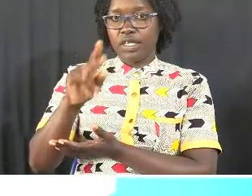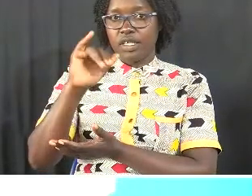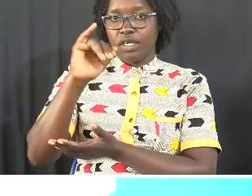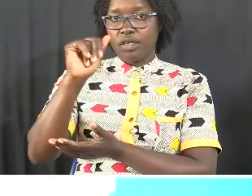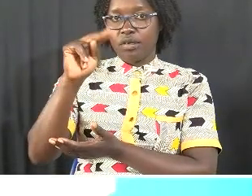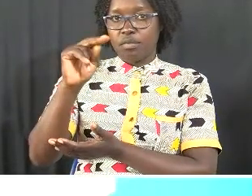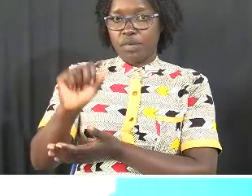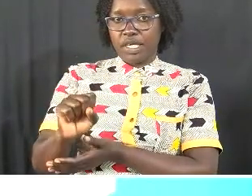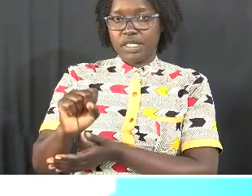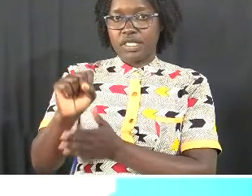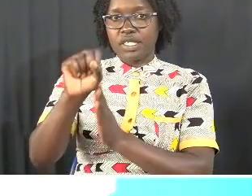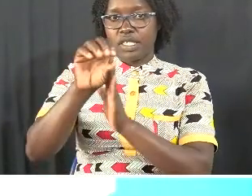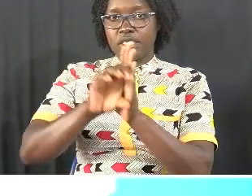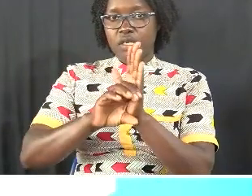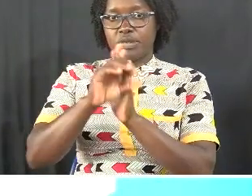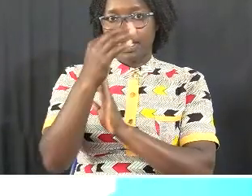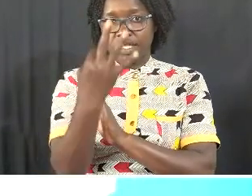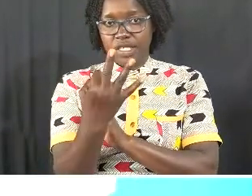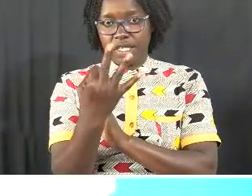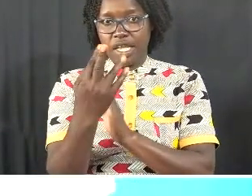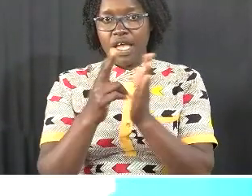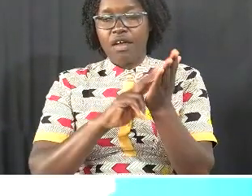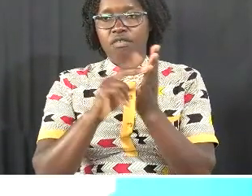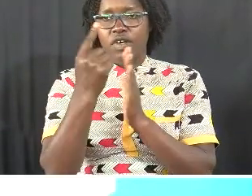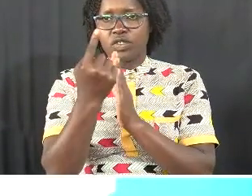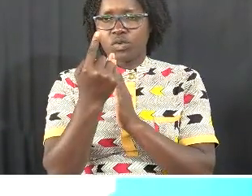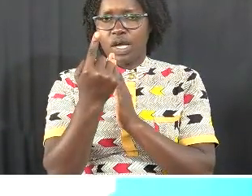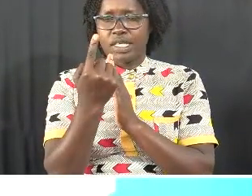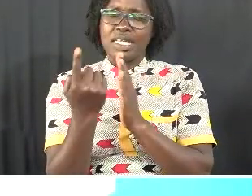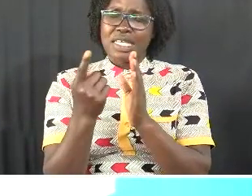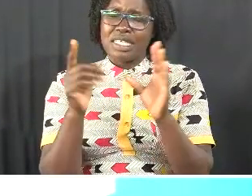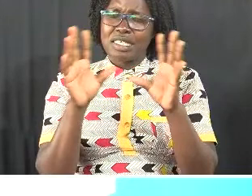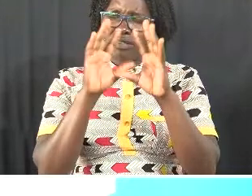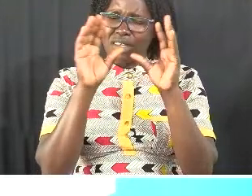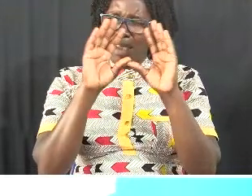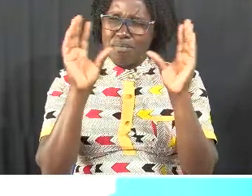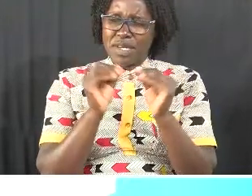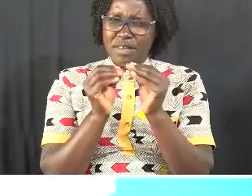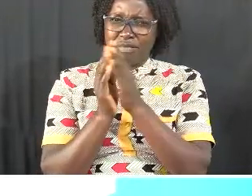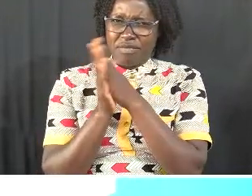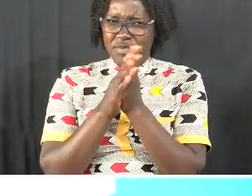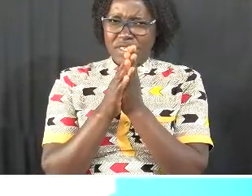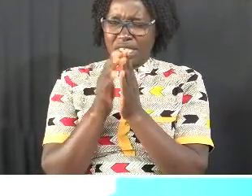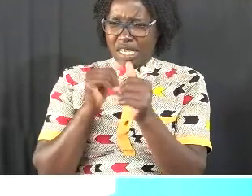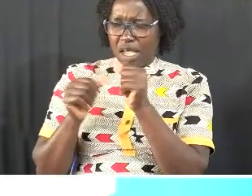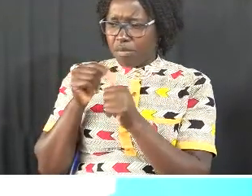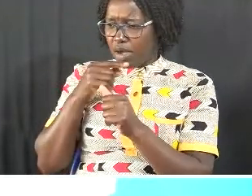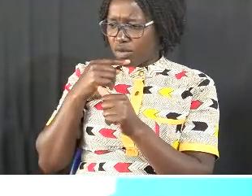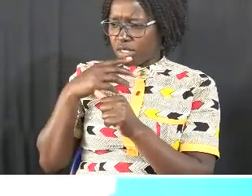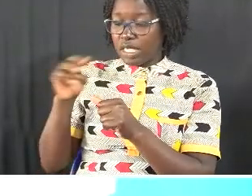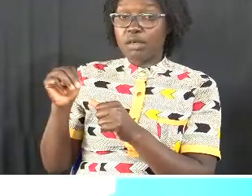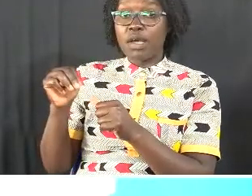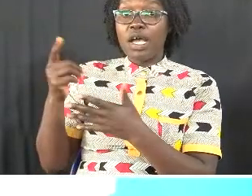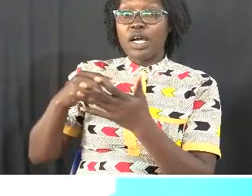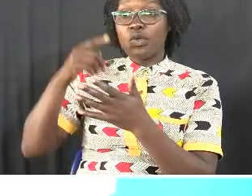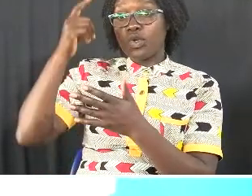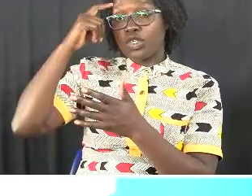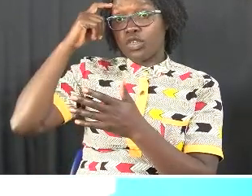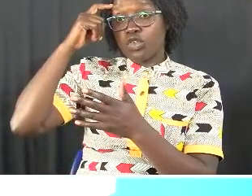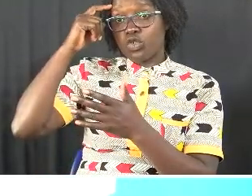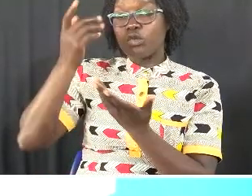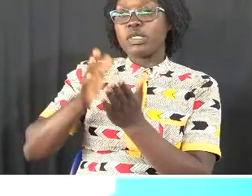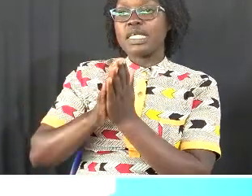from verse 1, he gives his brief history and what he thought should be his